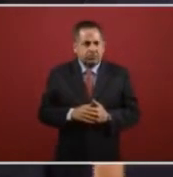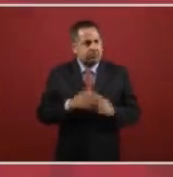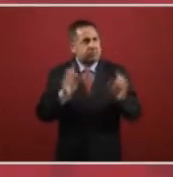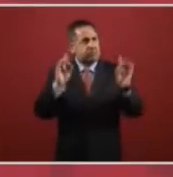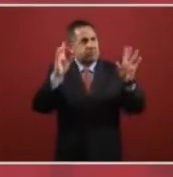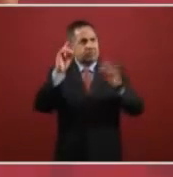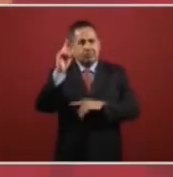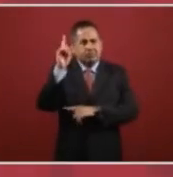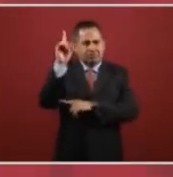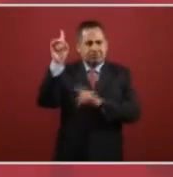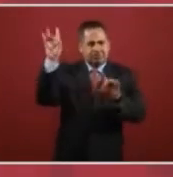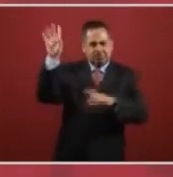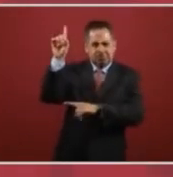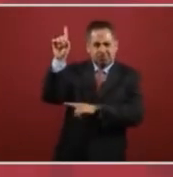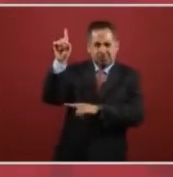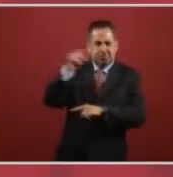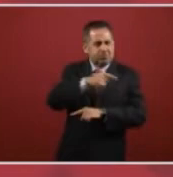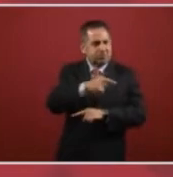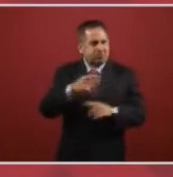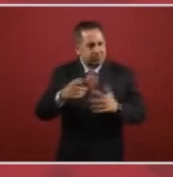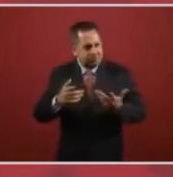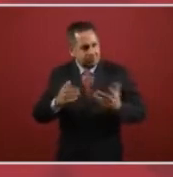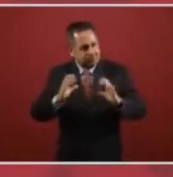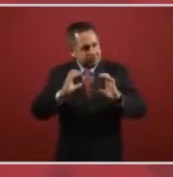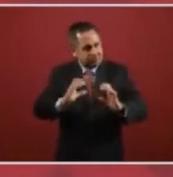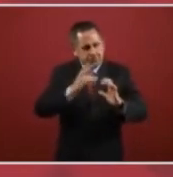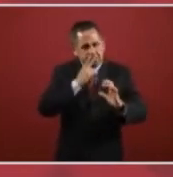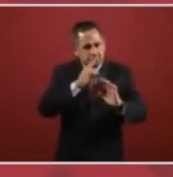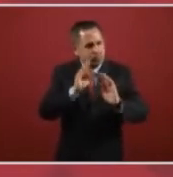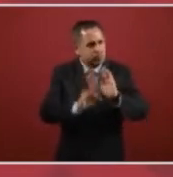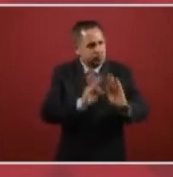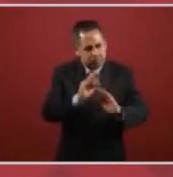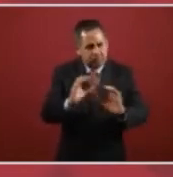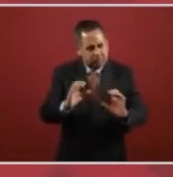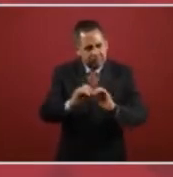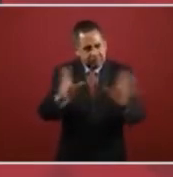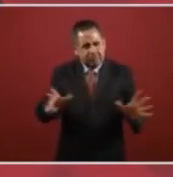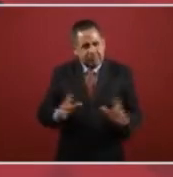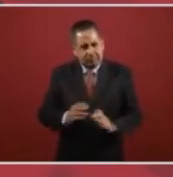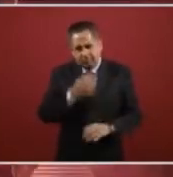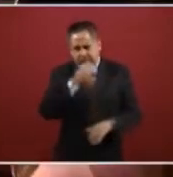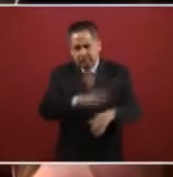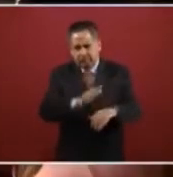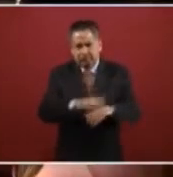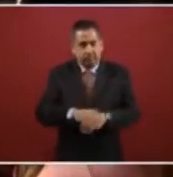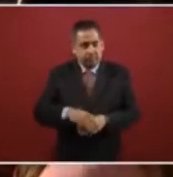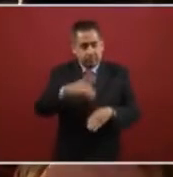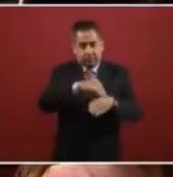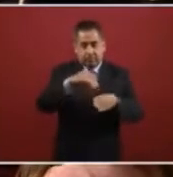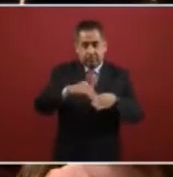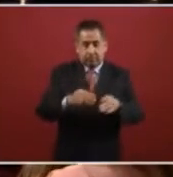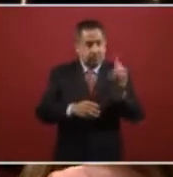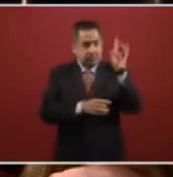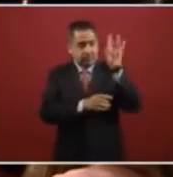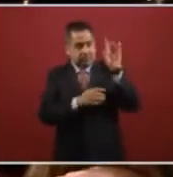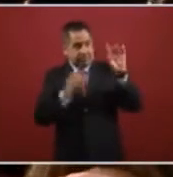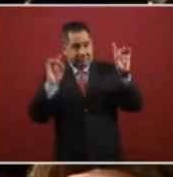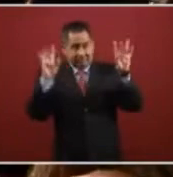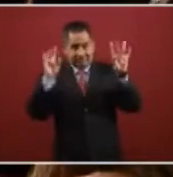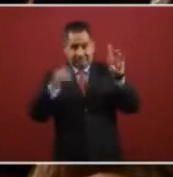Why would we not protect our art of independence? It's a monument